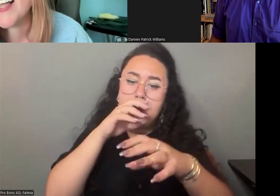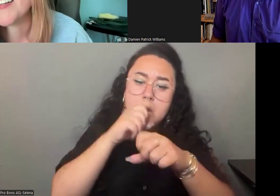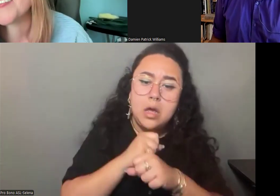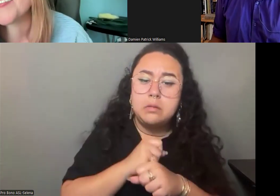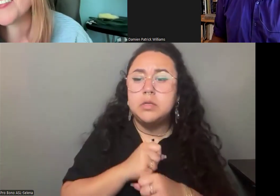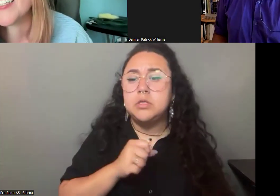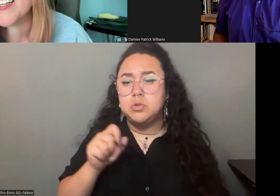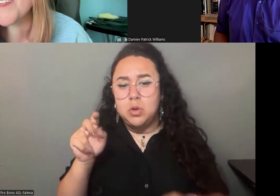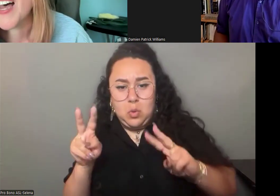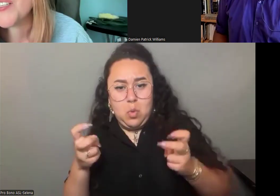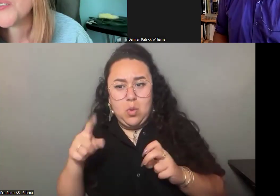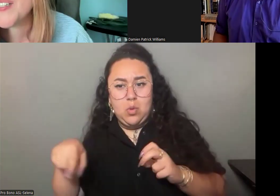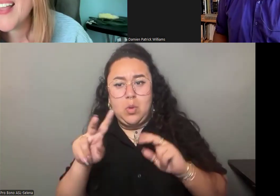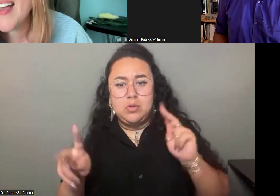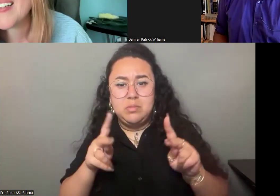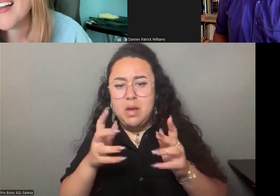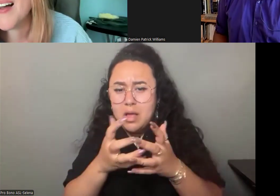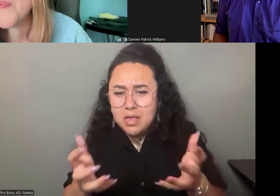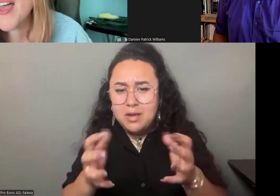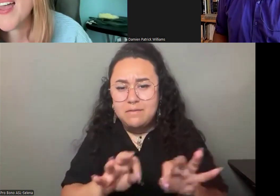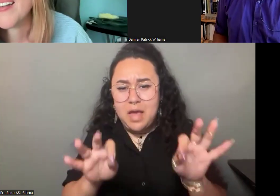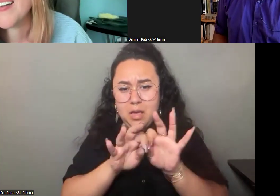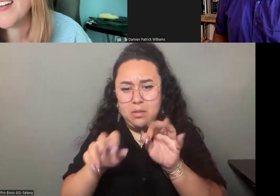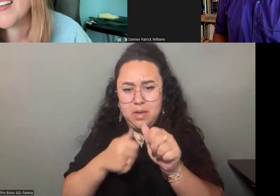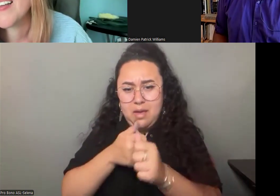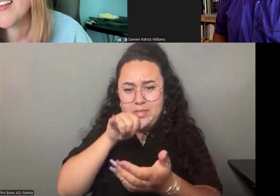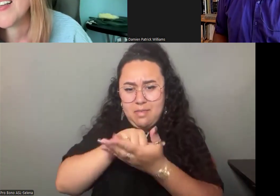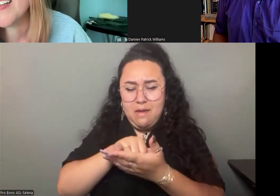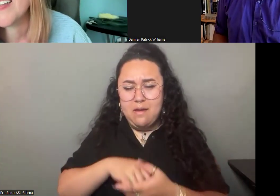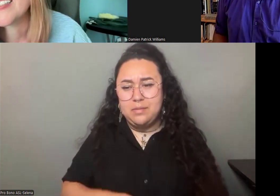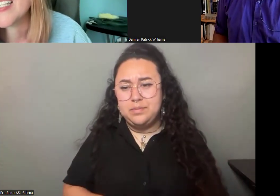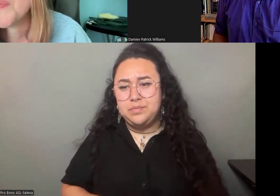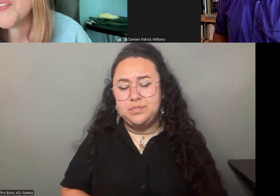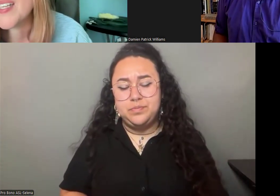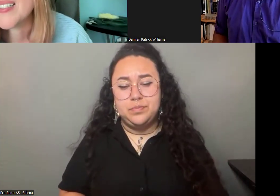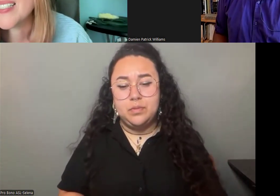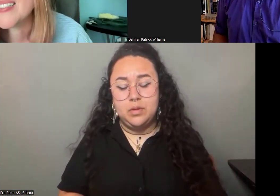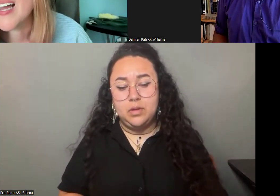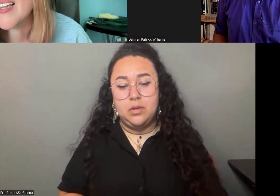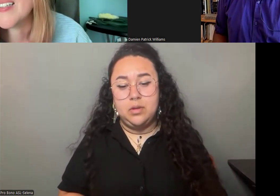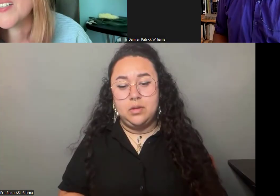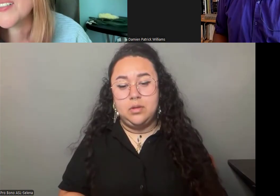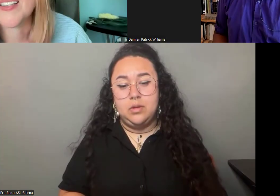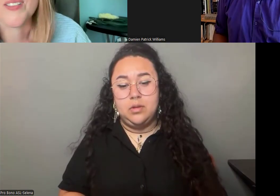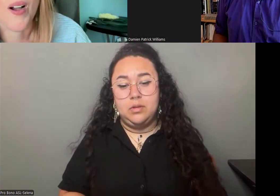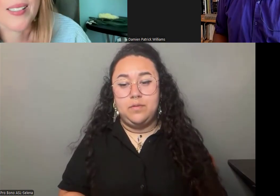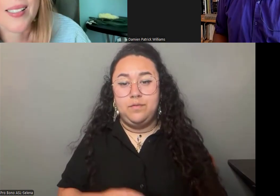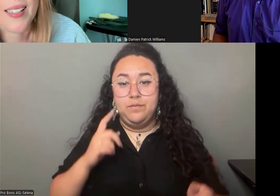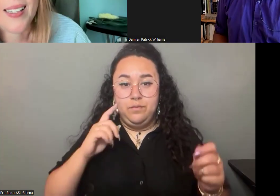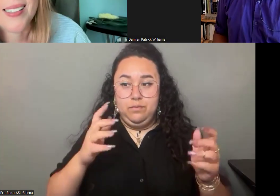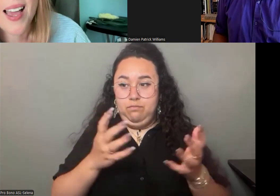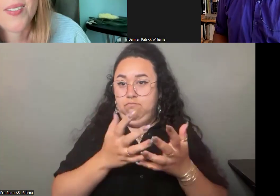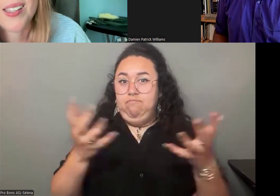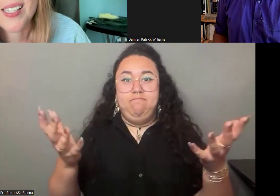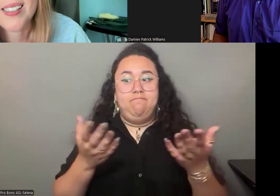there's a lot of value in that. And in the scheme of things, it's not nearly as